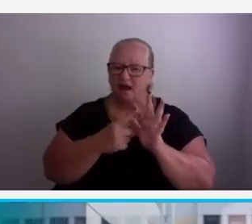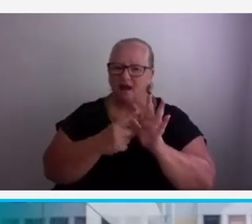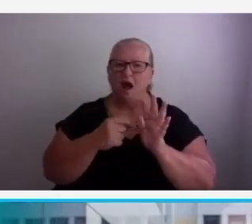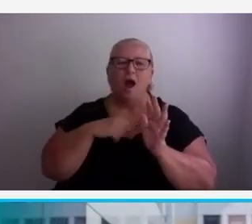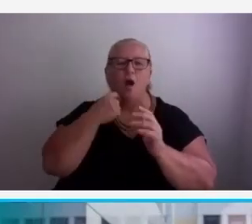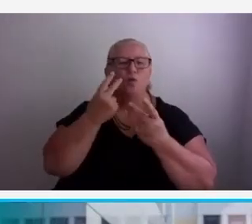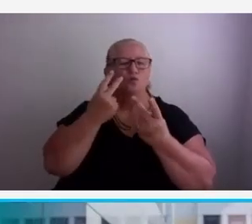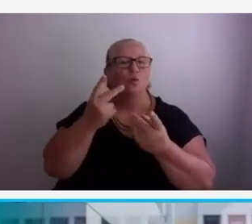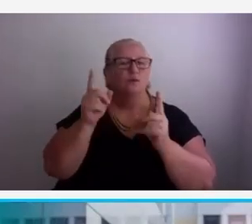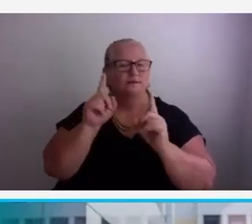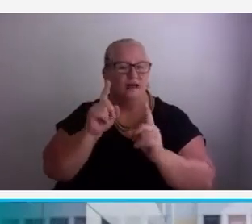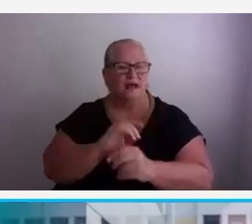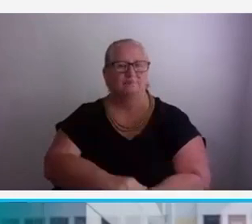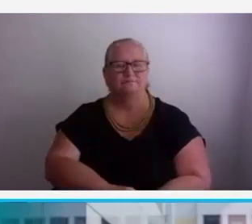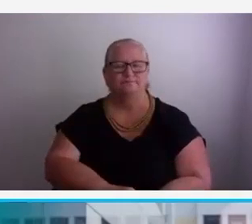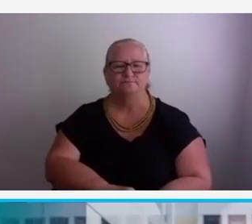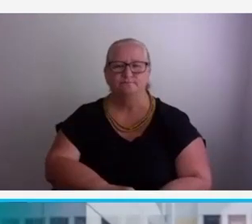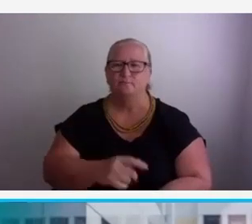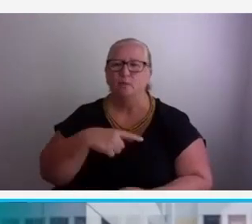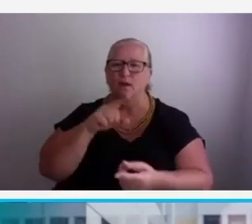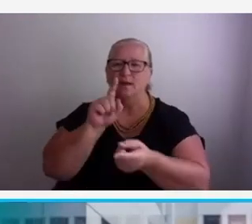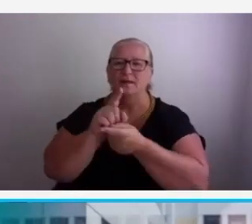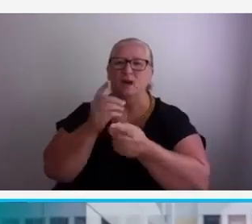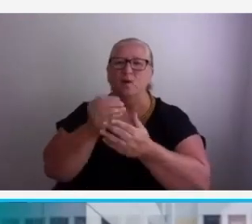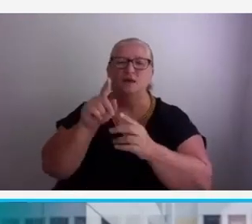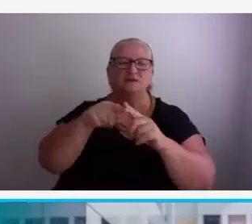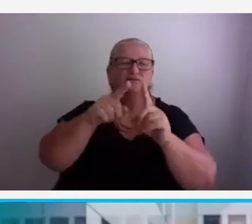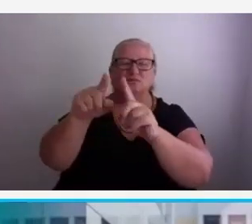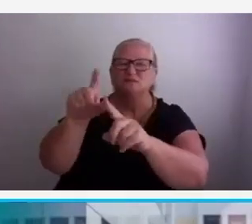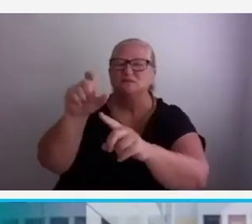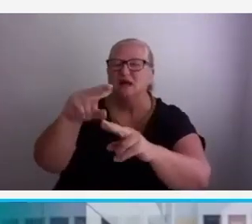today. We met with CFOs and financial